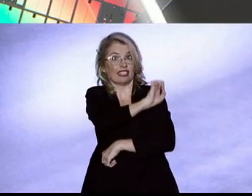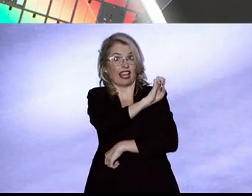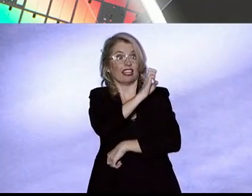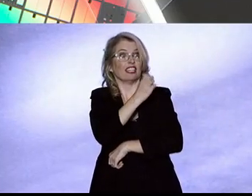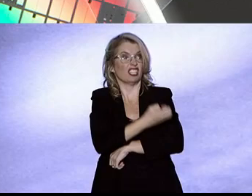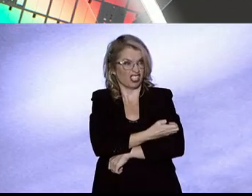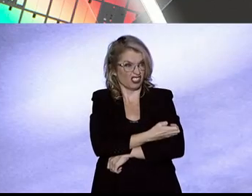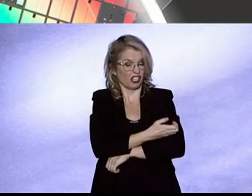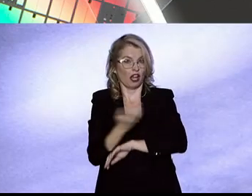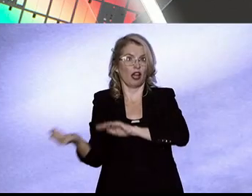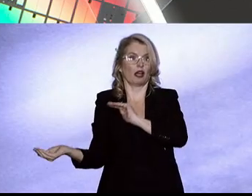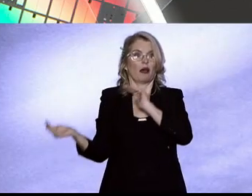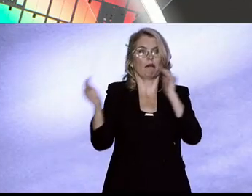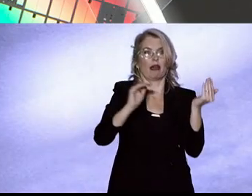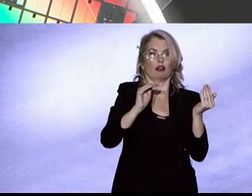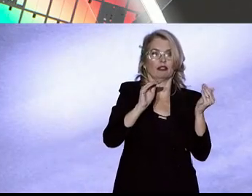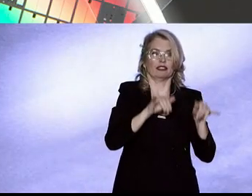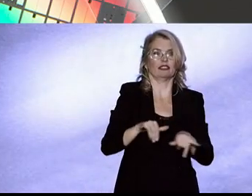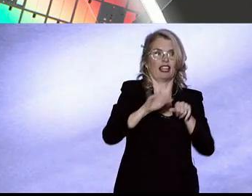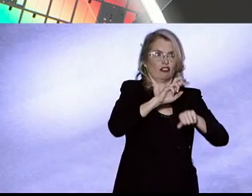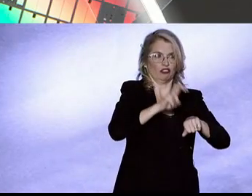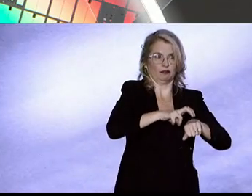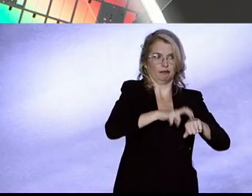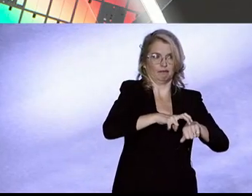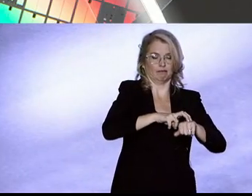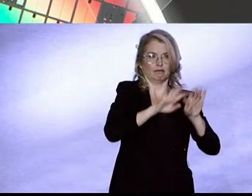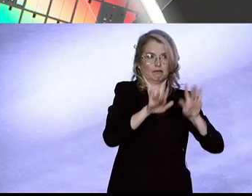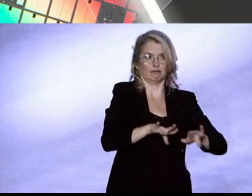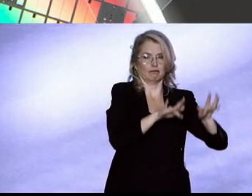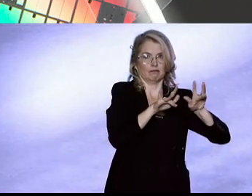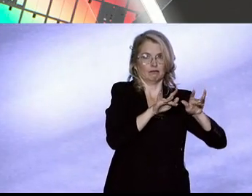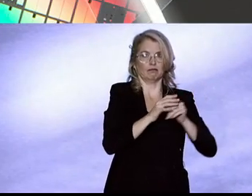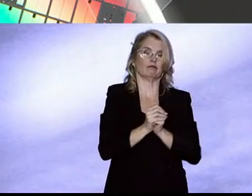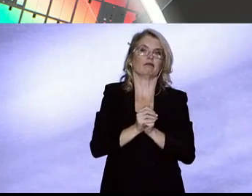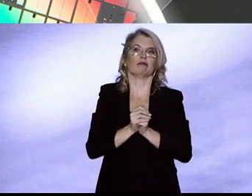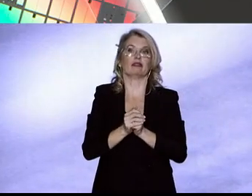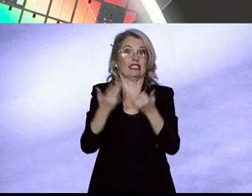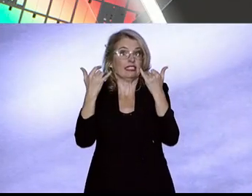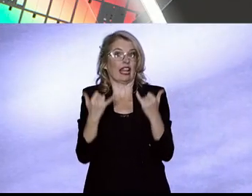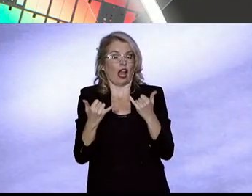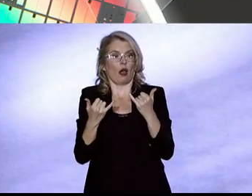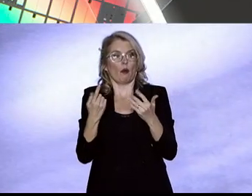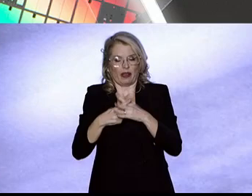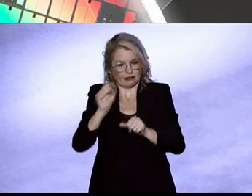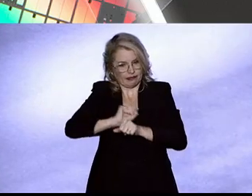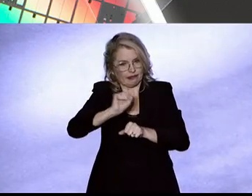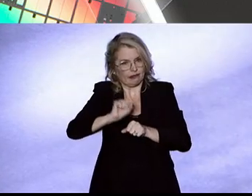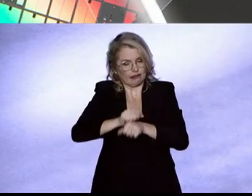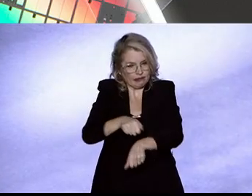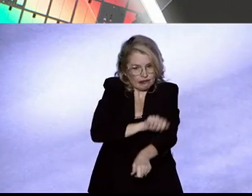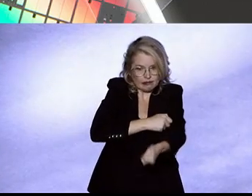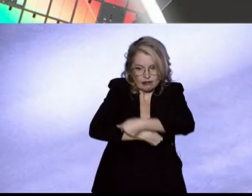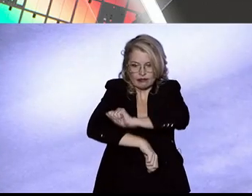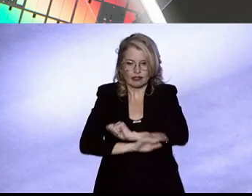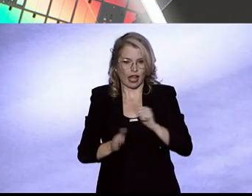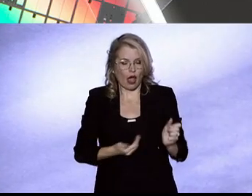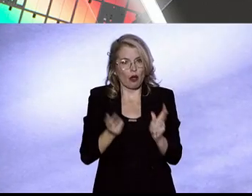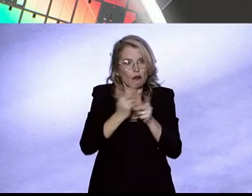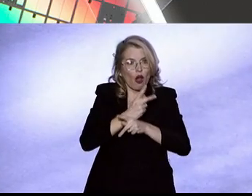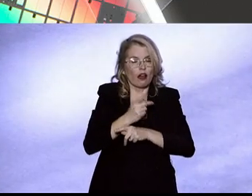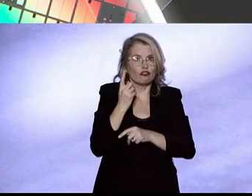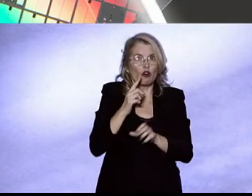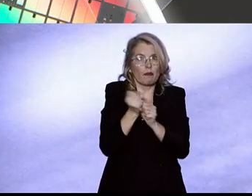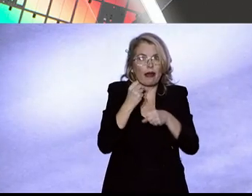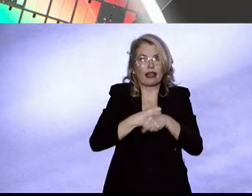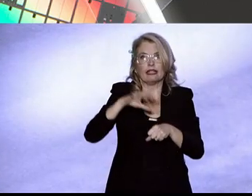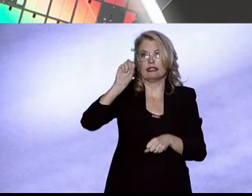50% less energy than standard chips. We are currently ramping up our production capacities for